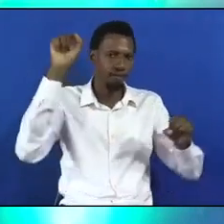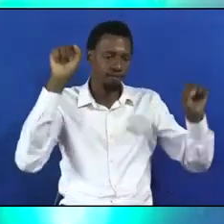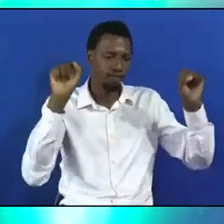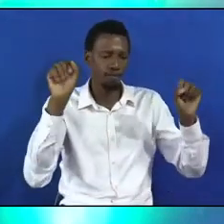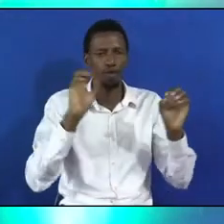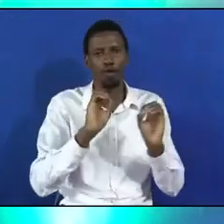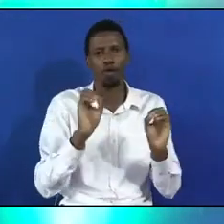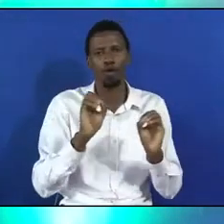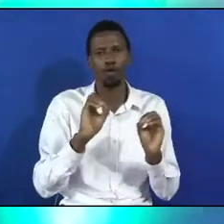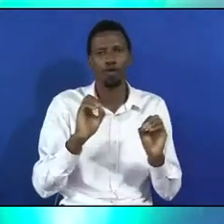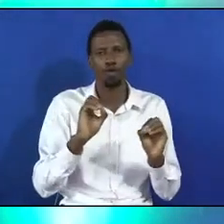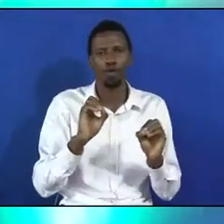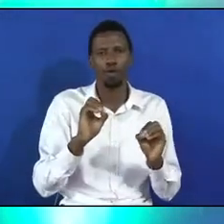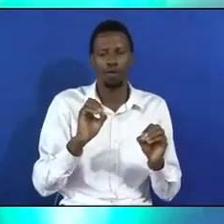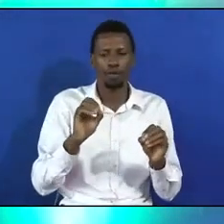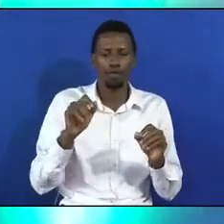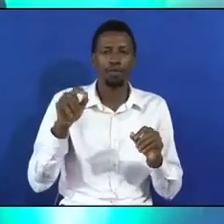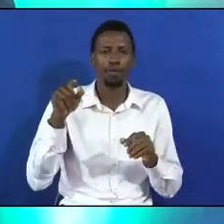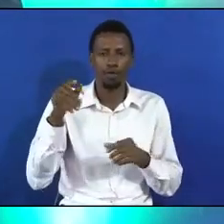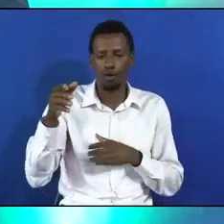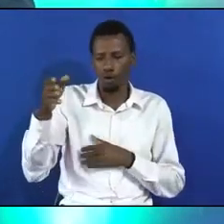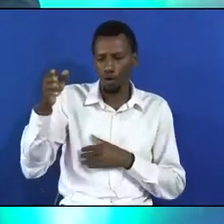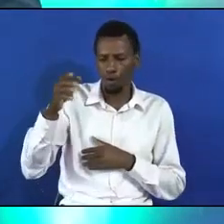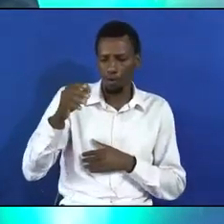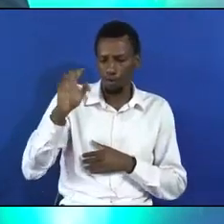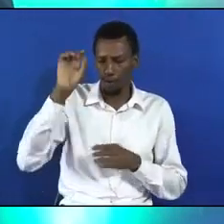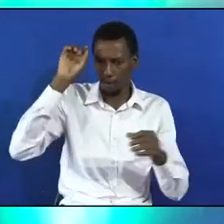his countenance fell.